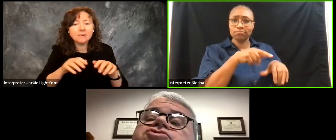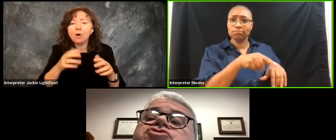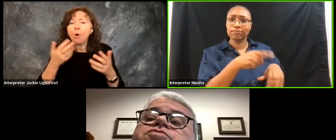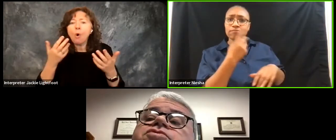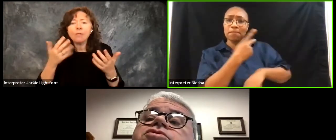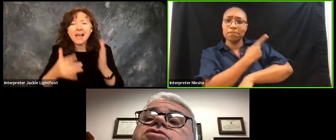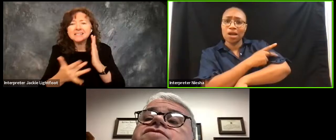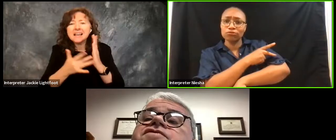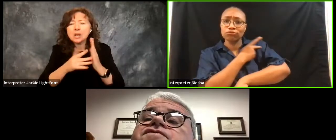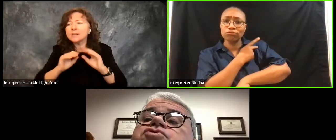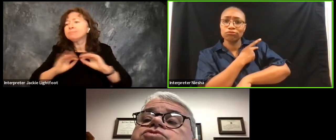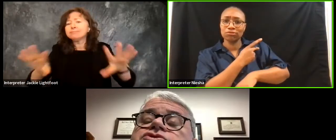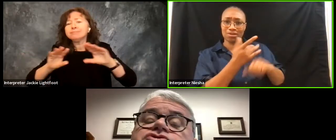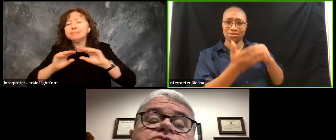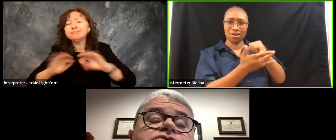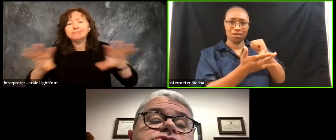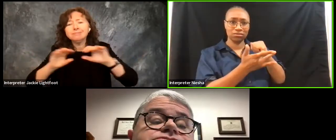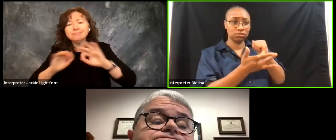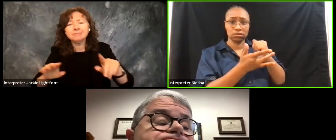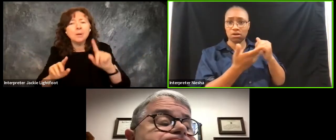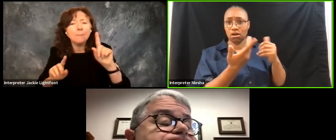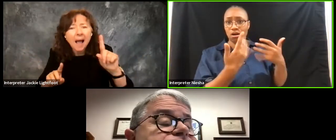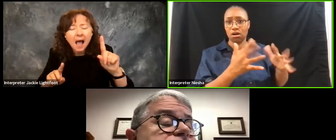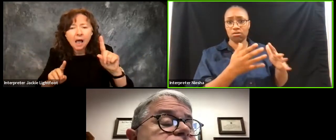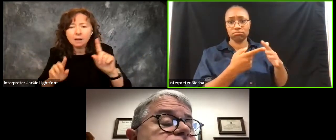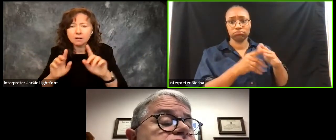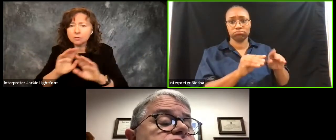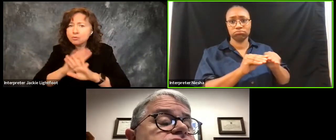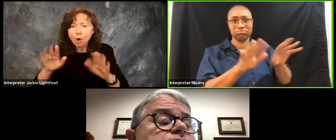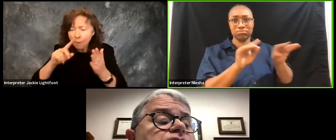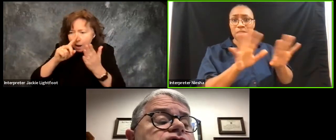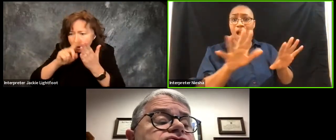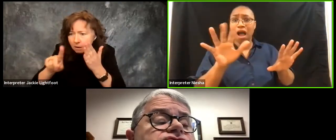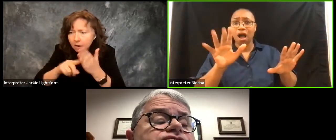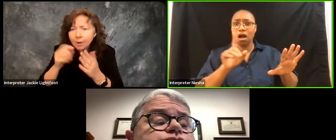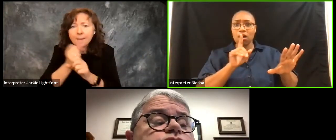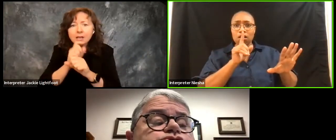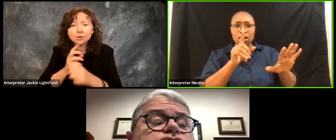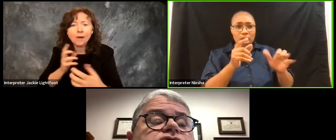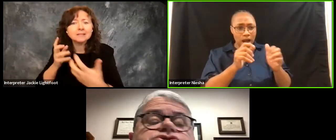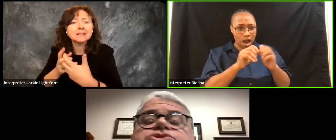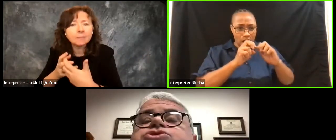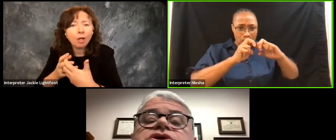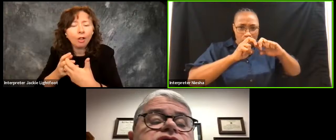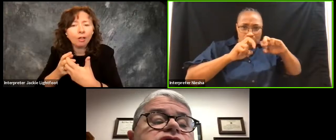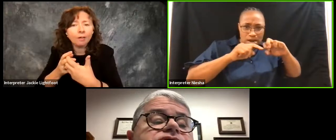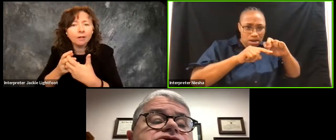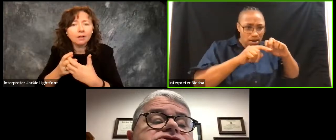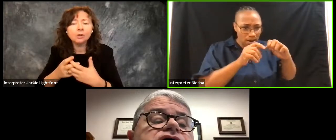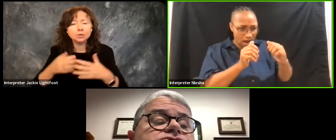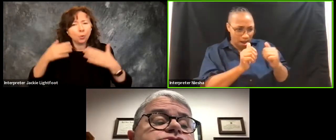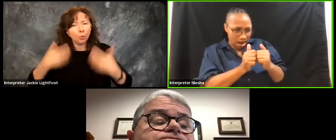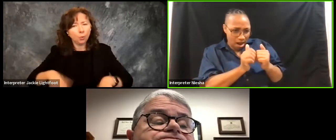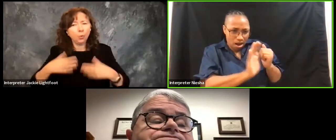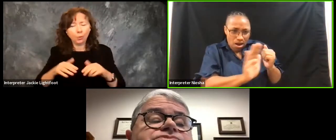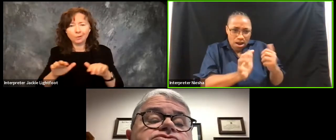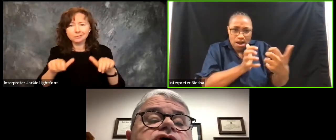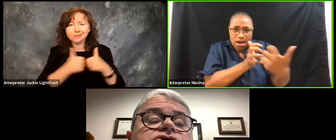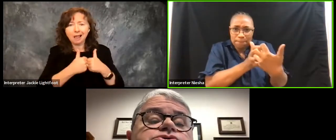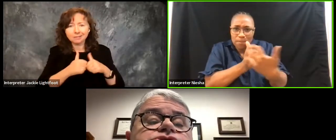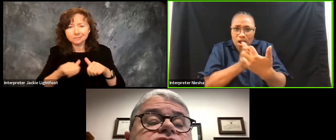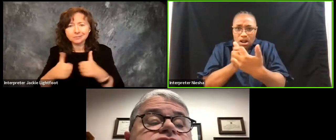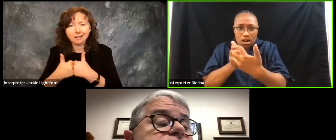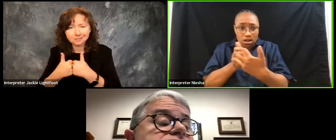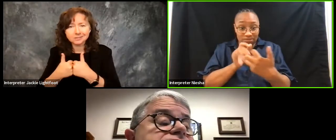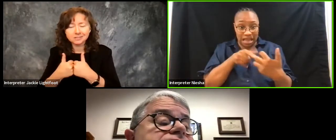they are accessible for folks with disabilities. On top of all of these infrastructure challenges, many doctors do